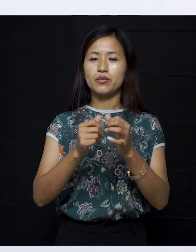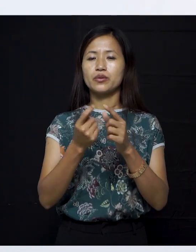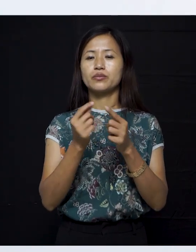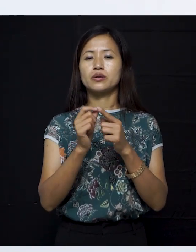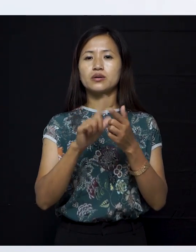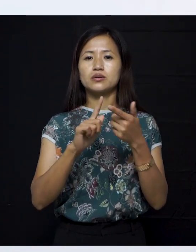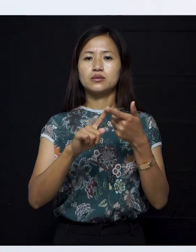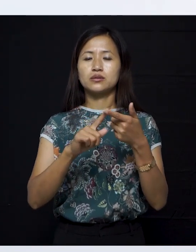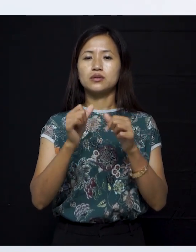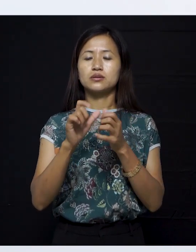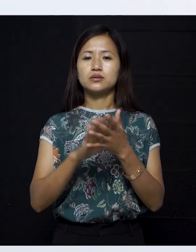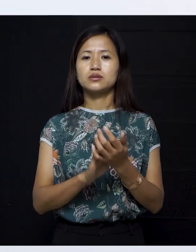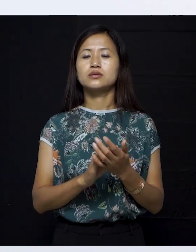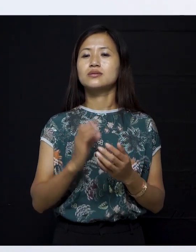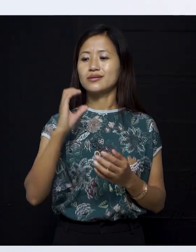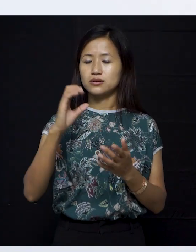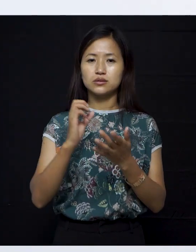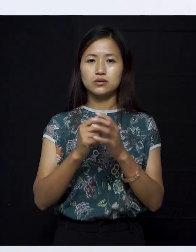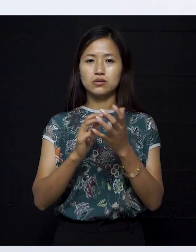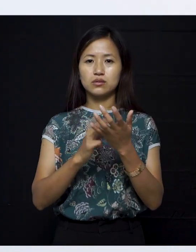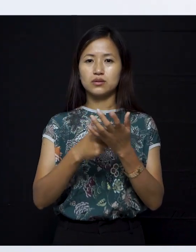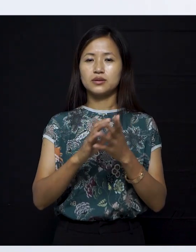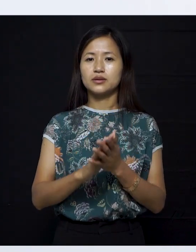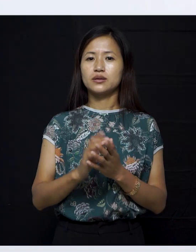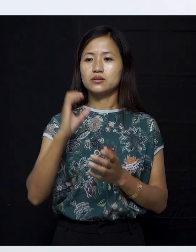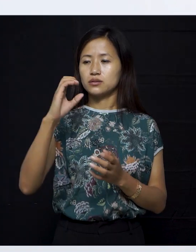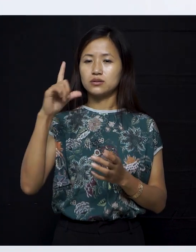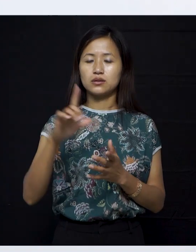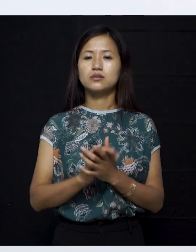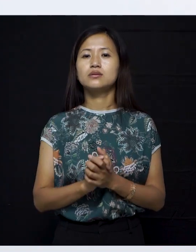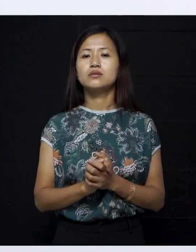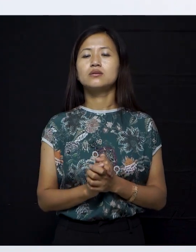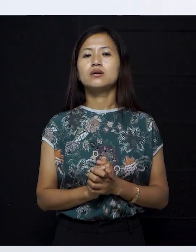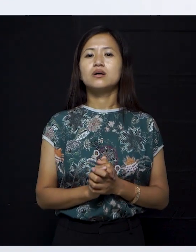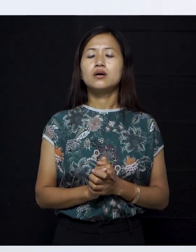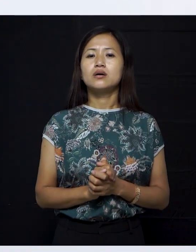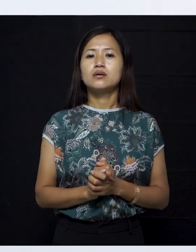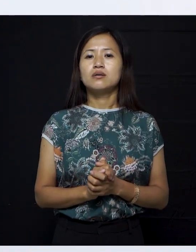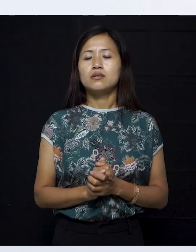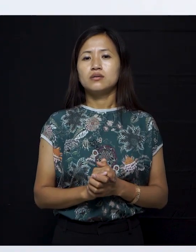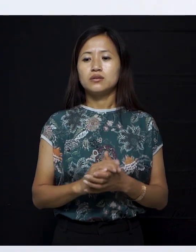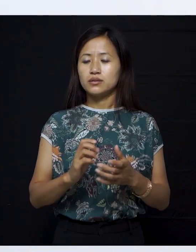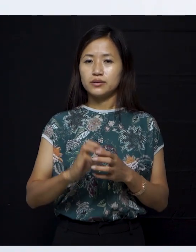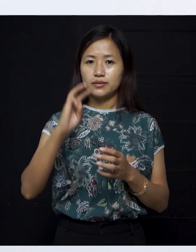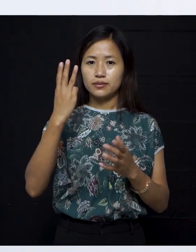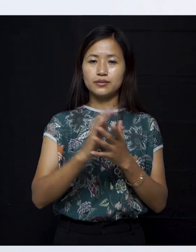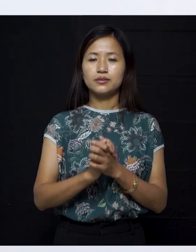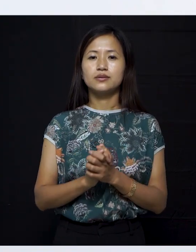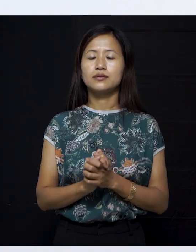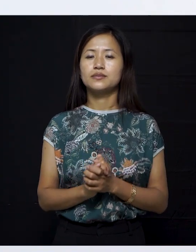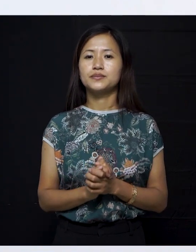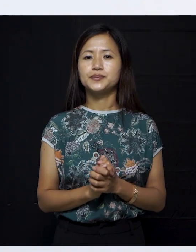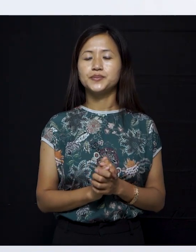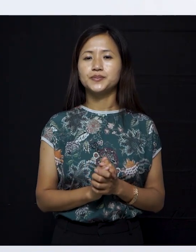a coordinate clause, right? Because there are 2 equal sentences joined by the word but. And in the third one, okay, we